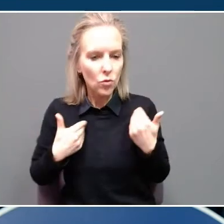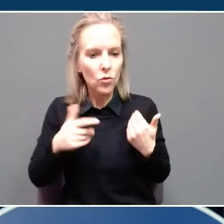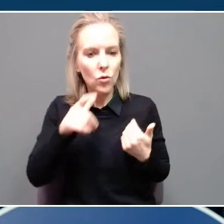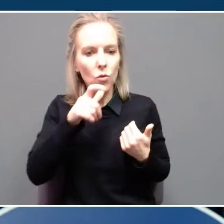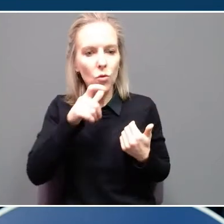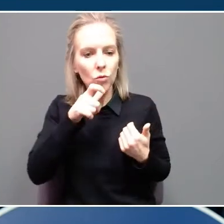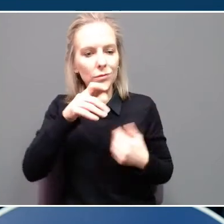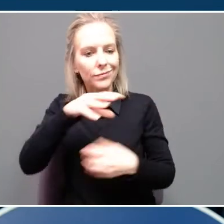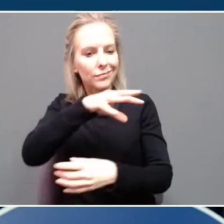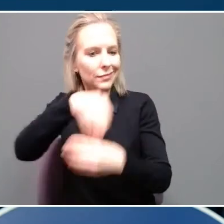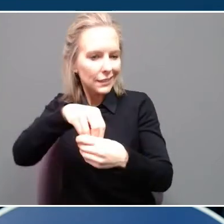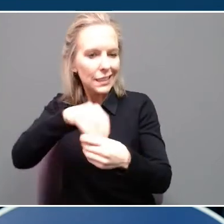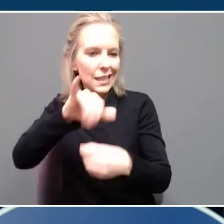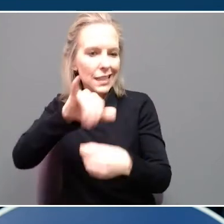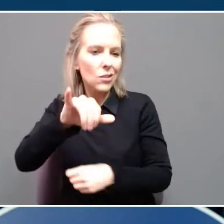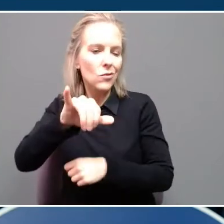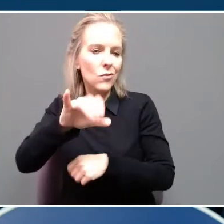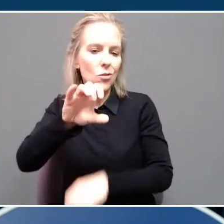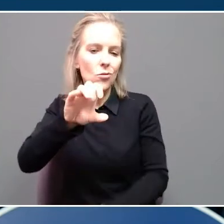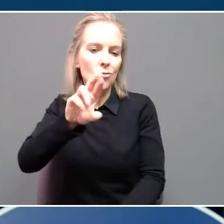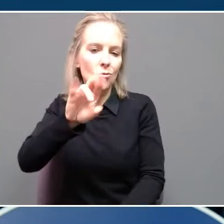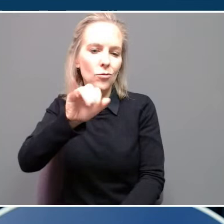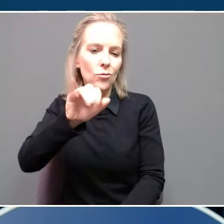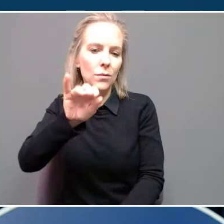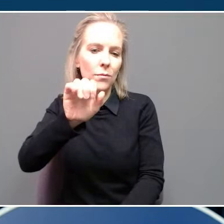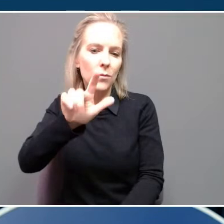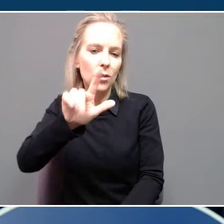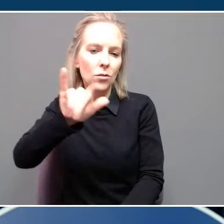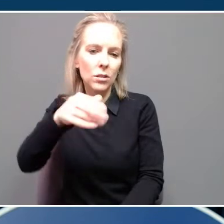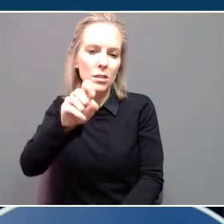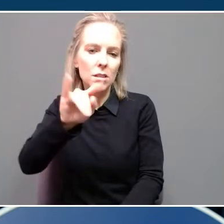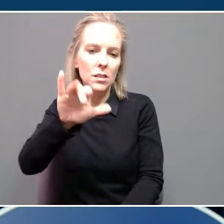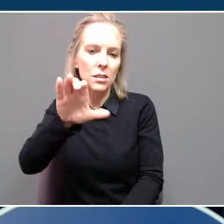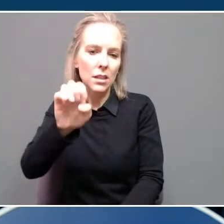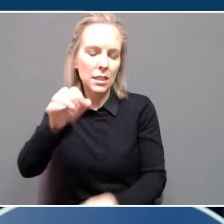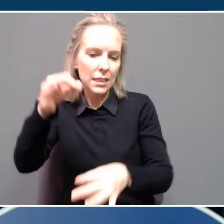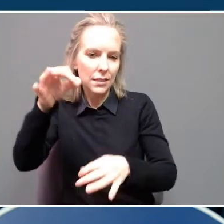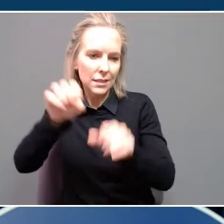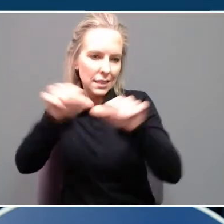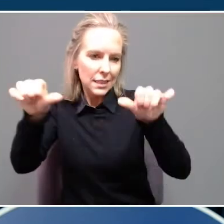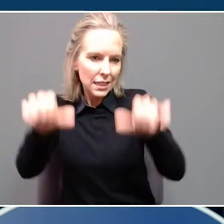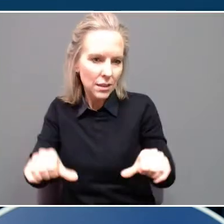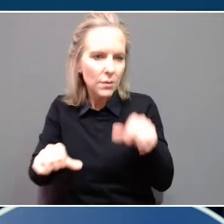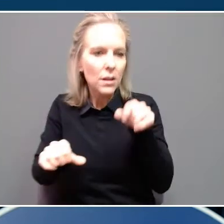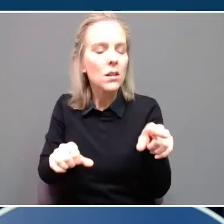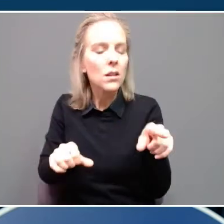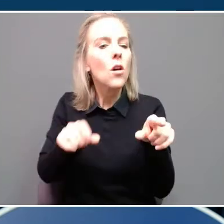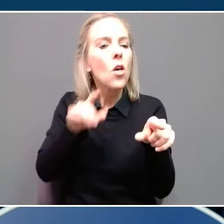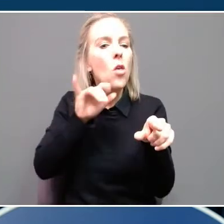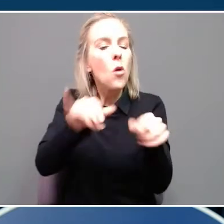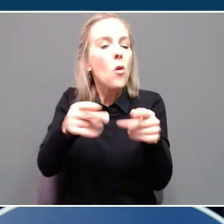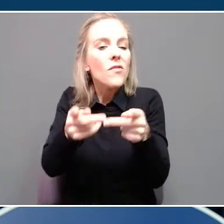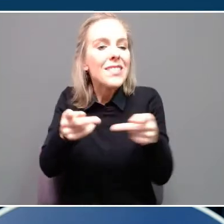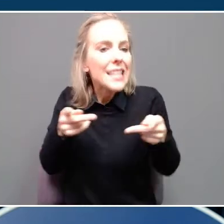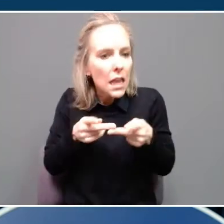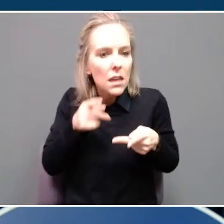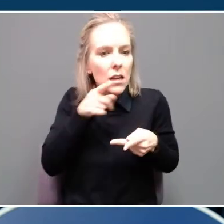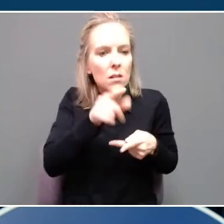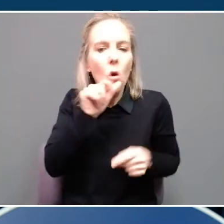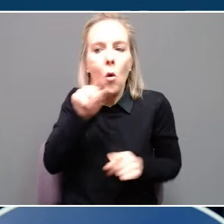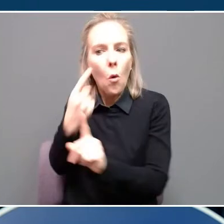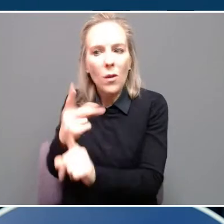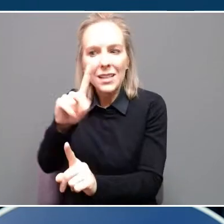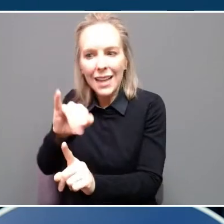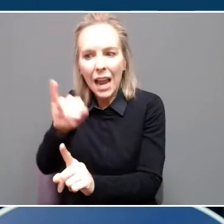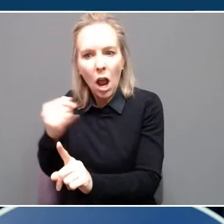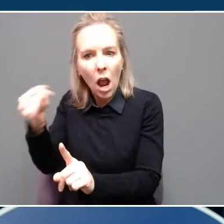system, most of those are actually provided by a facility other than a juvenile detention center. And the reason